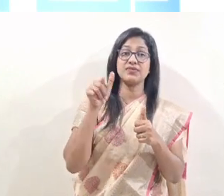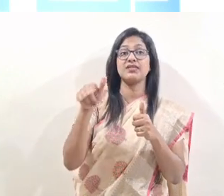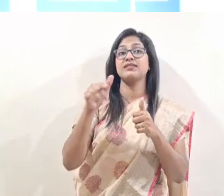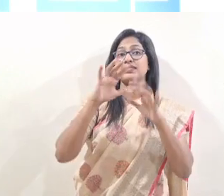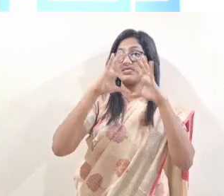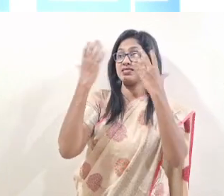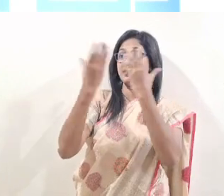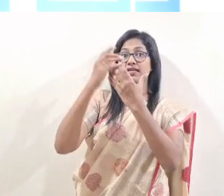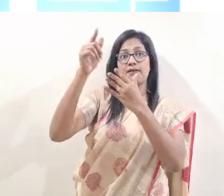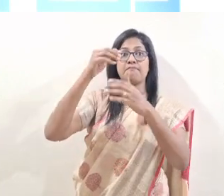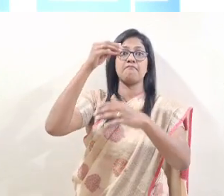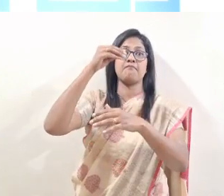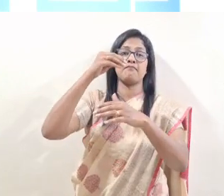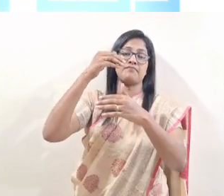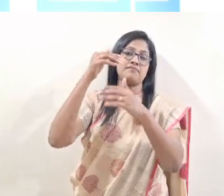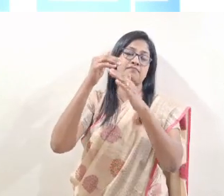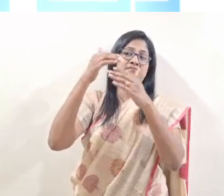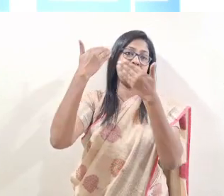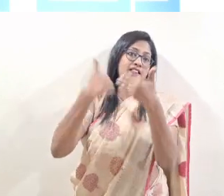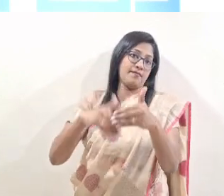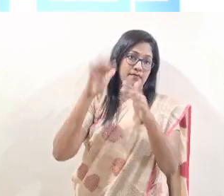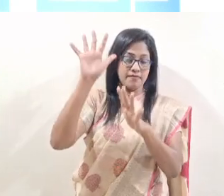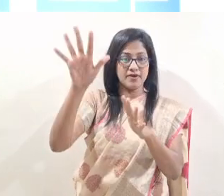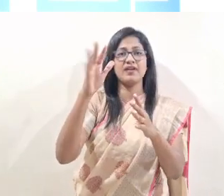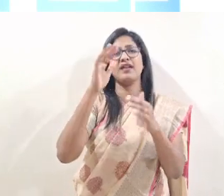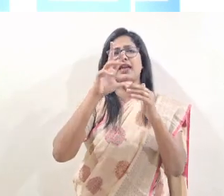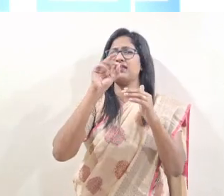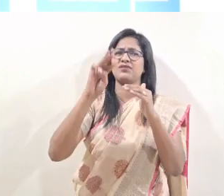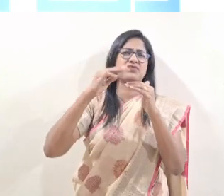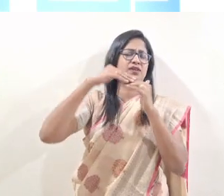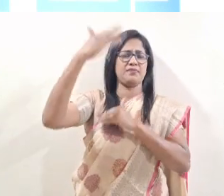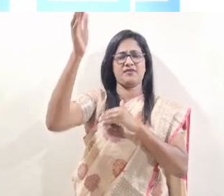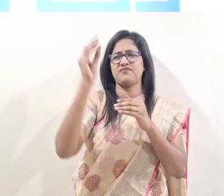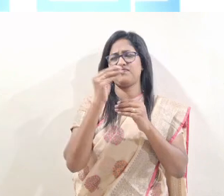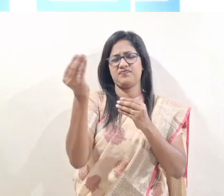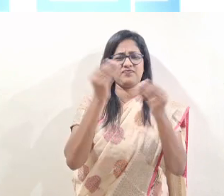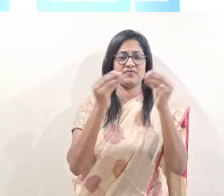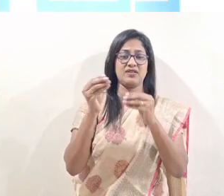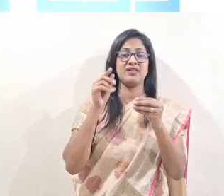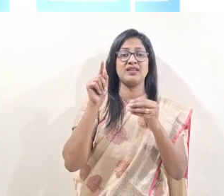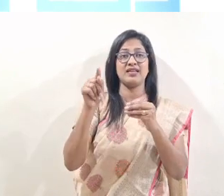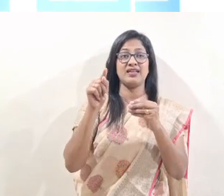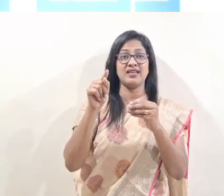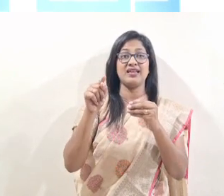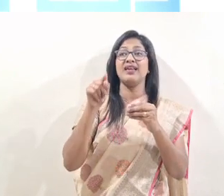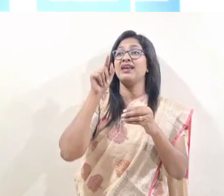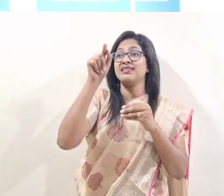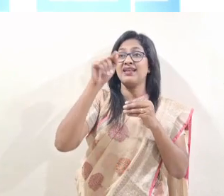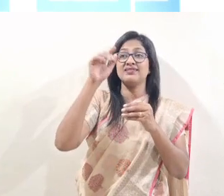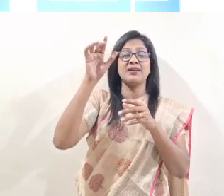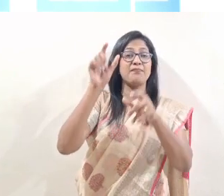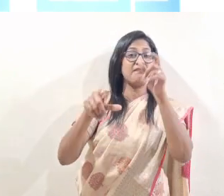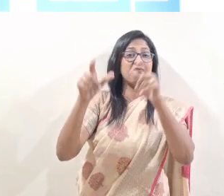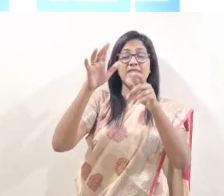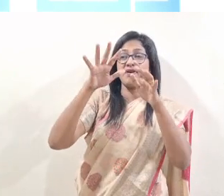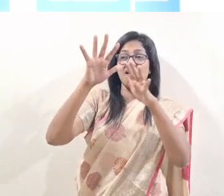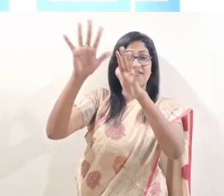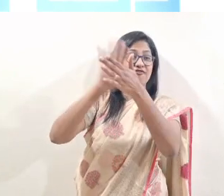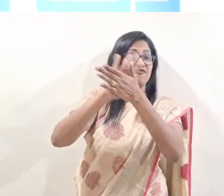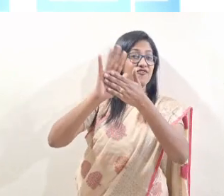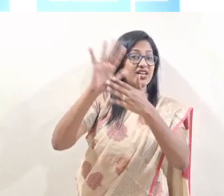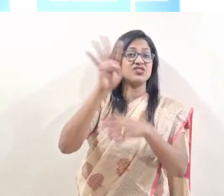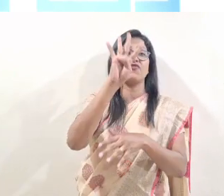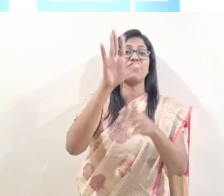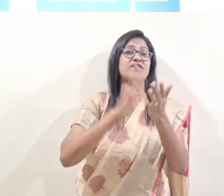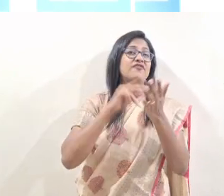capacity of the stadium, and then some more probably from around. It was vacated within 45 minutes,